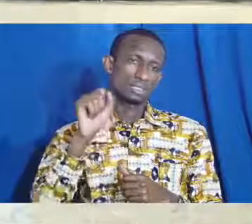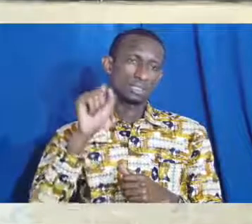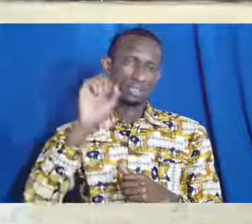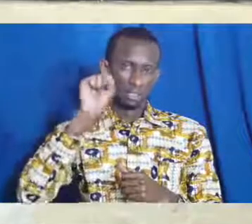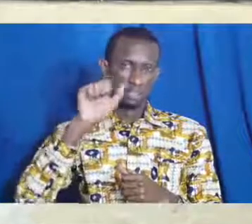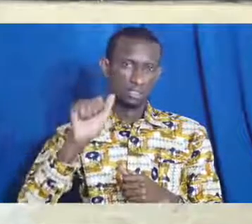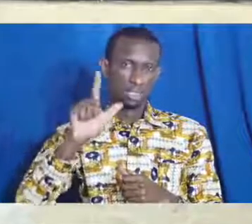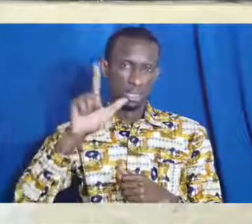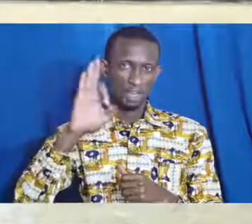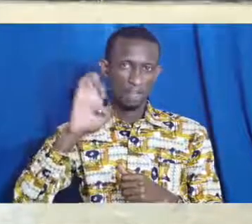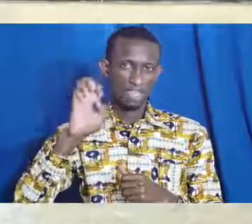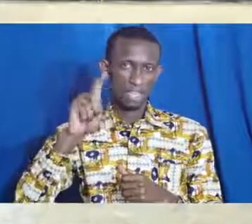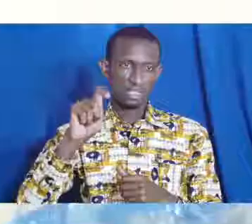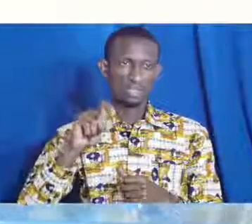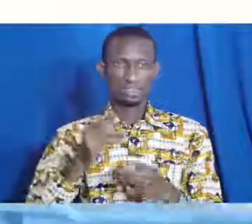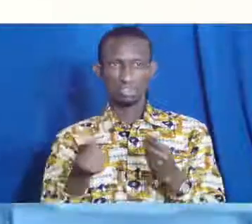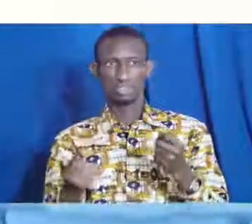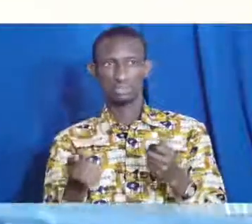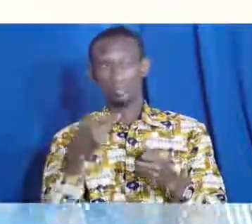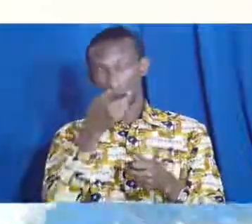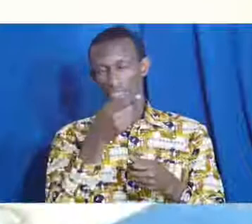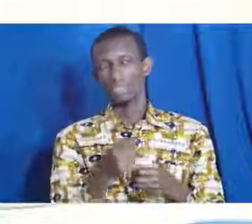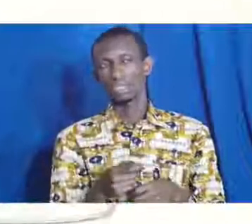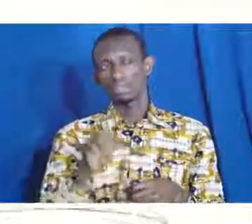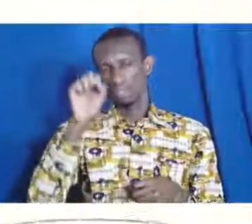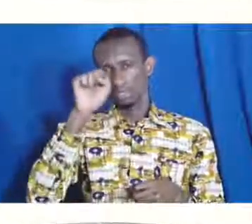hydroxide. It's here. Sodium hydroxide.